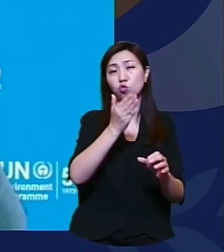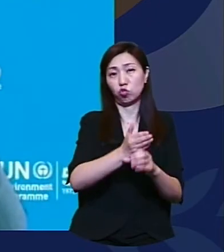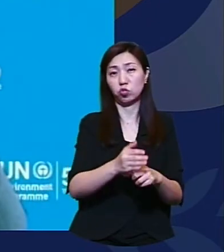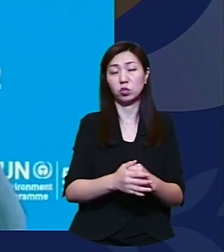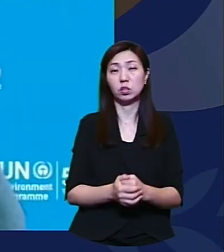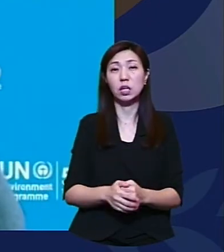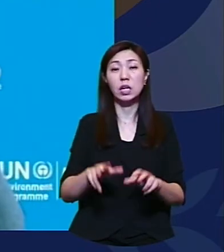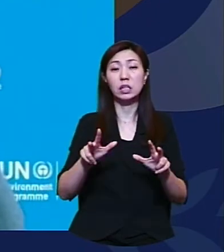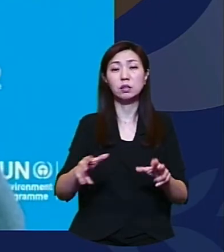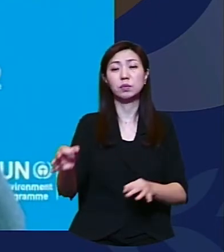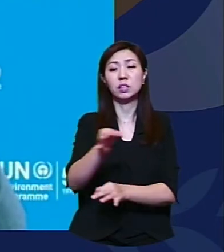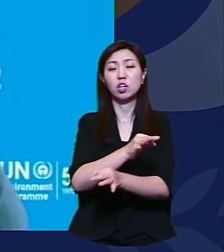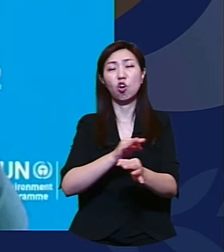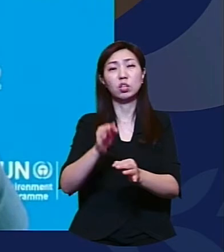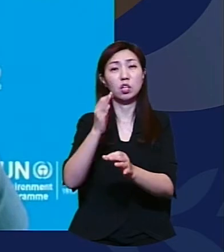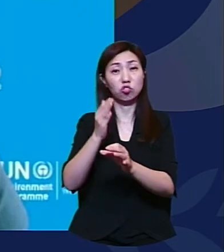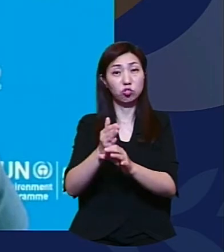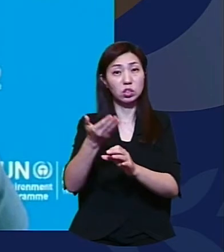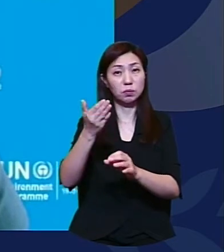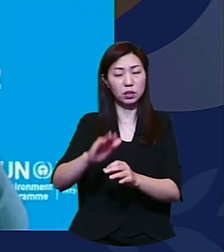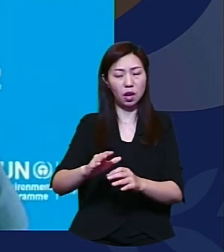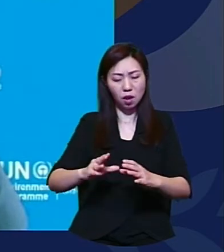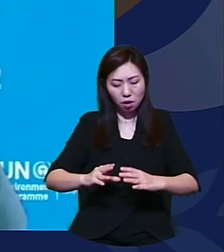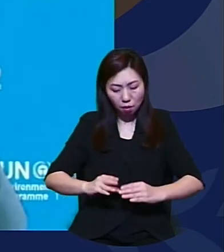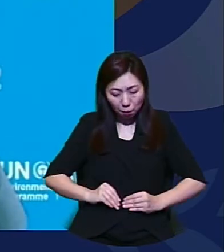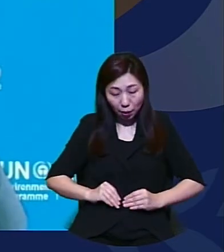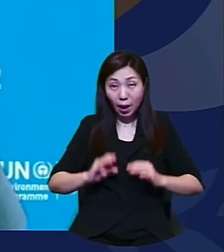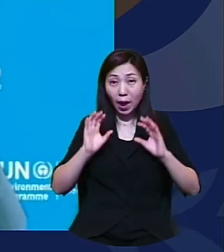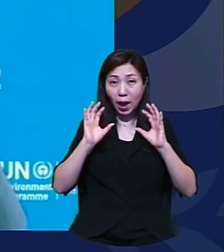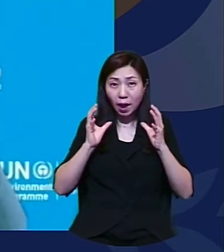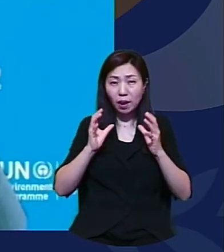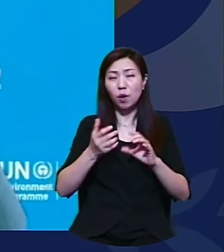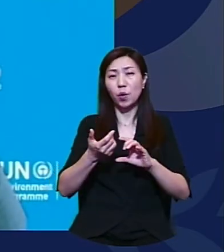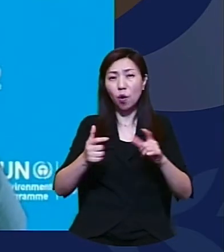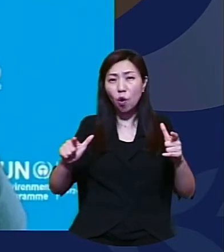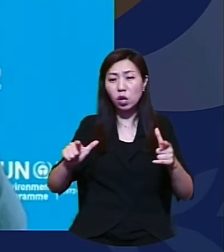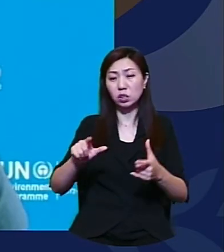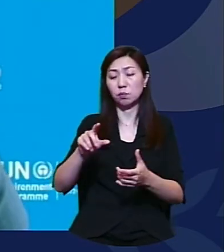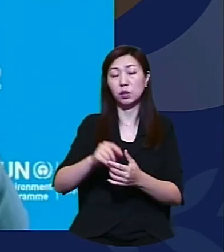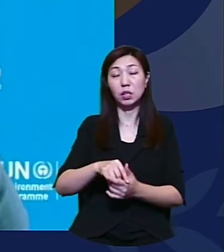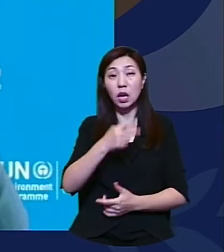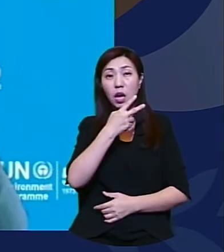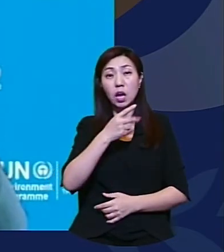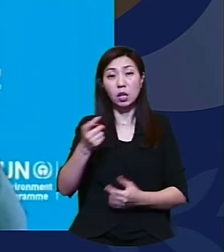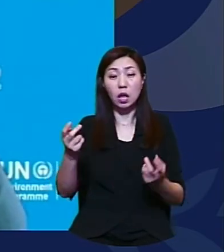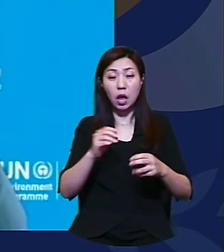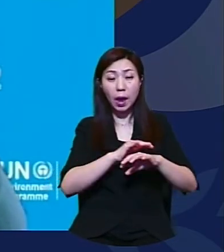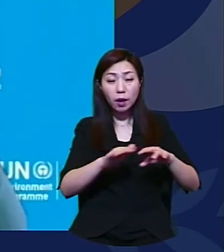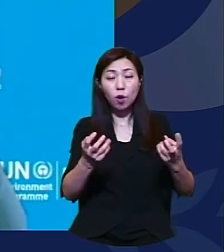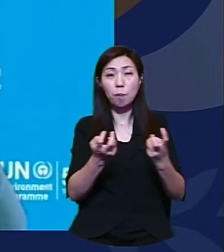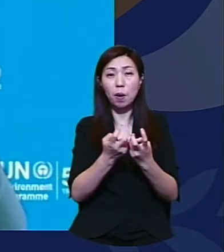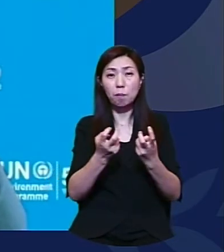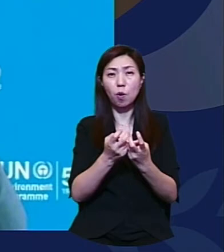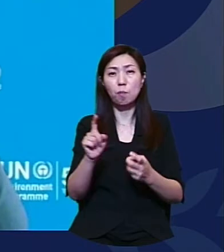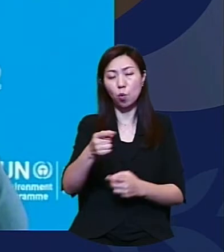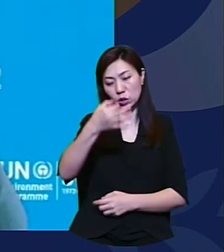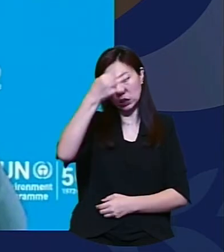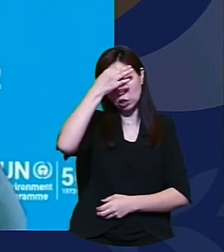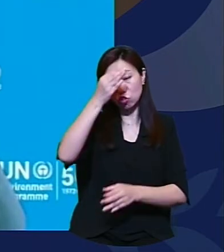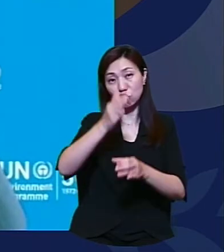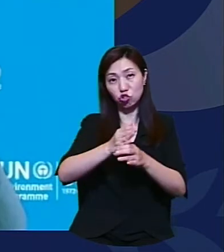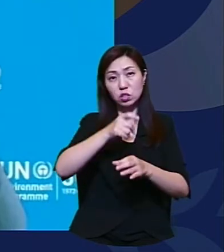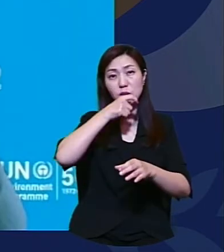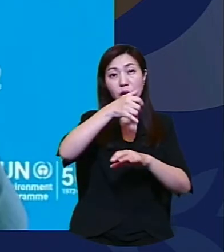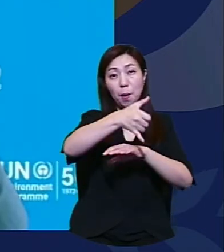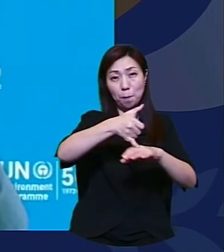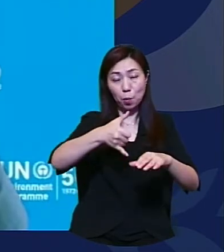looking at smart agriculture, looking at public-private partnerships in the agribusiness,